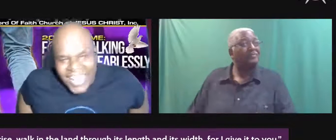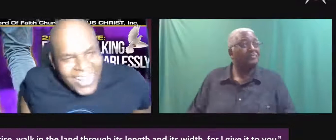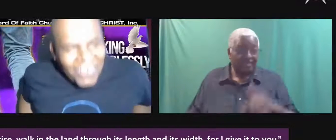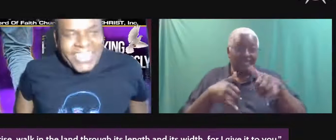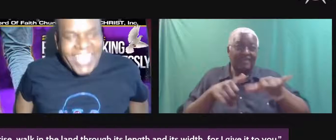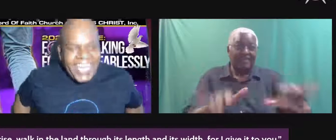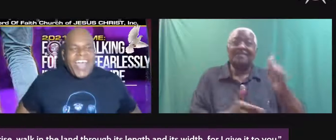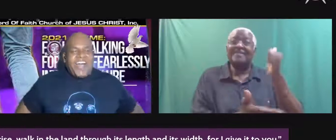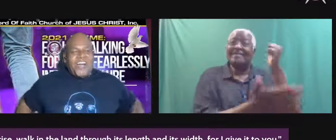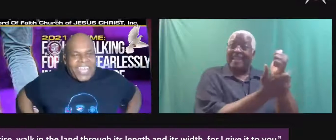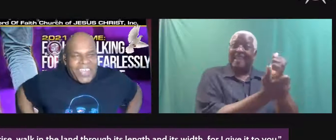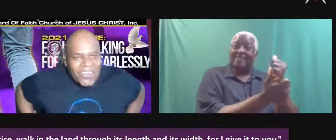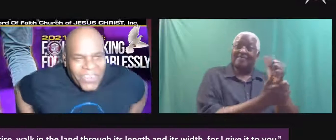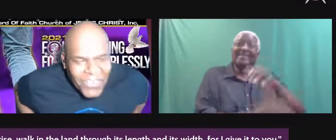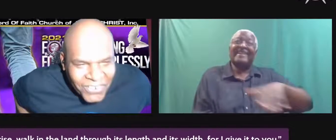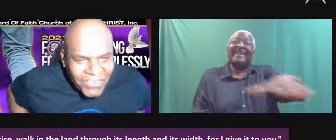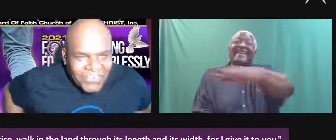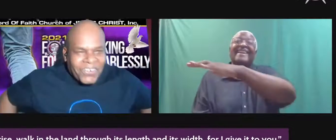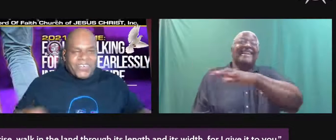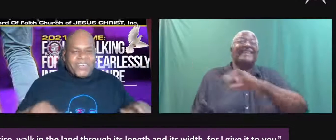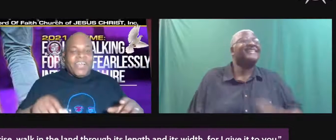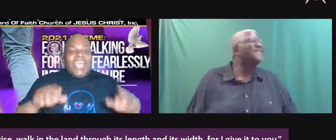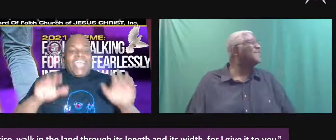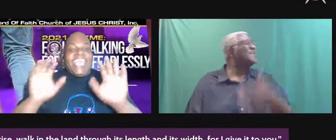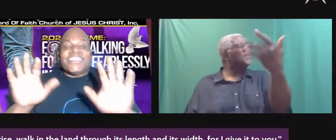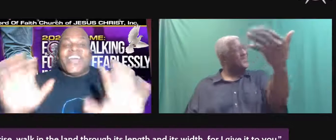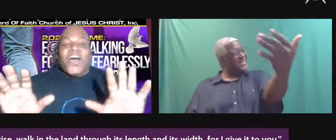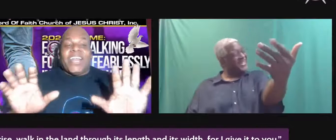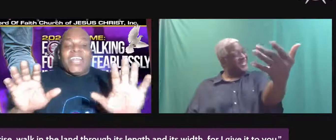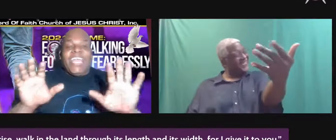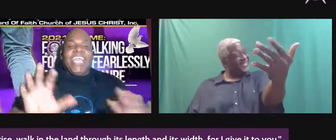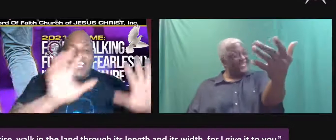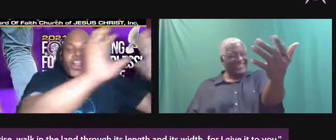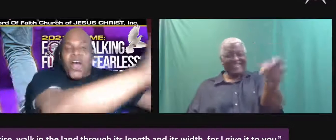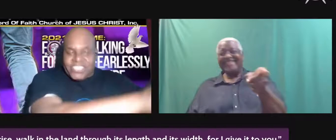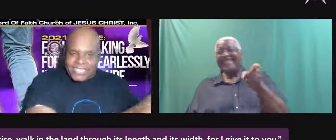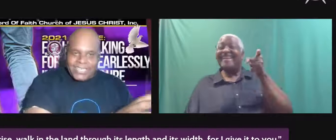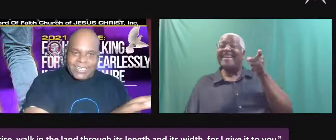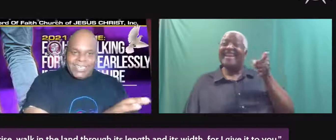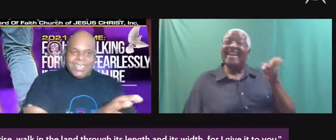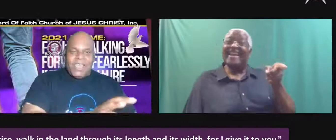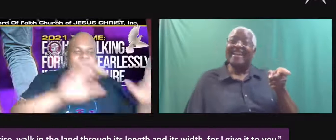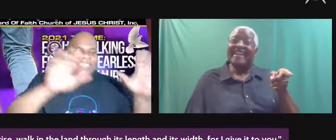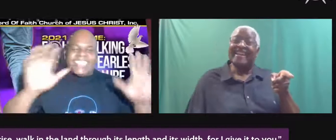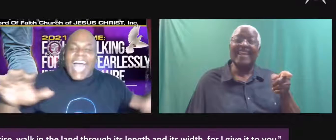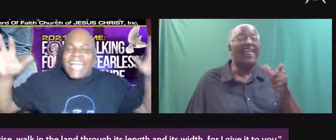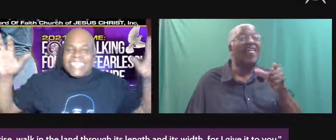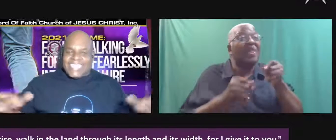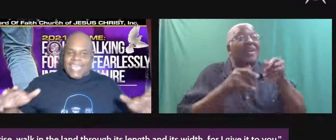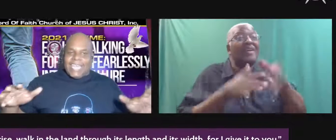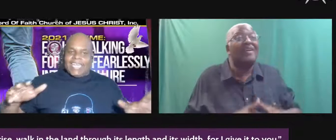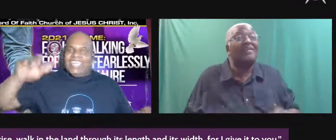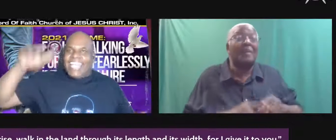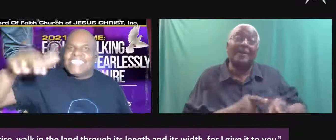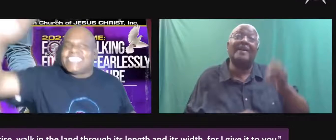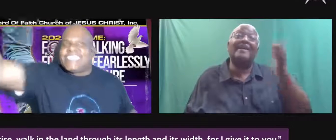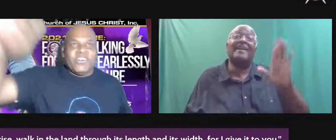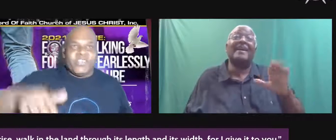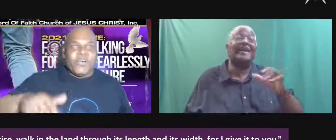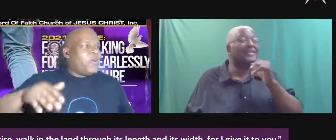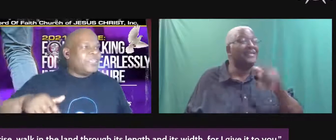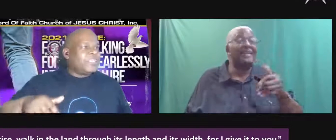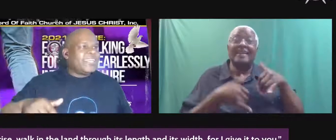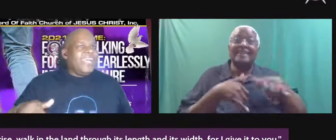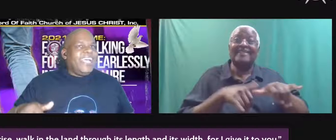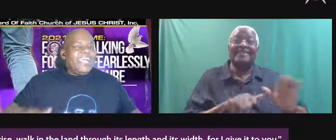Abram's. Okay. Hold on. He thought he lost it, but God said it's